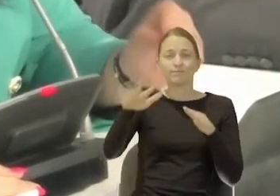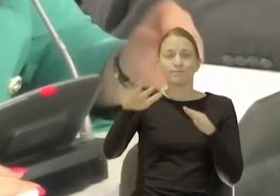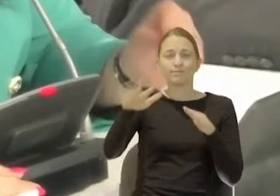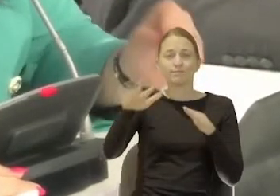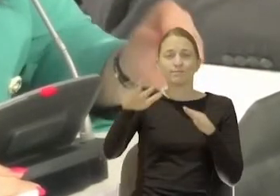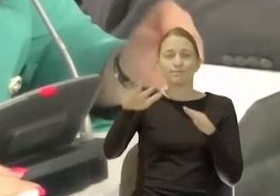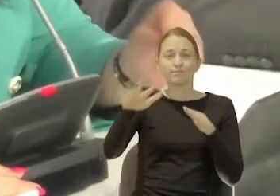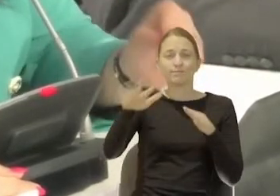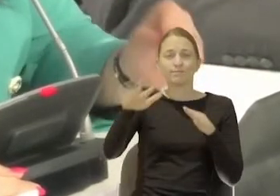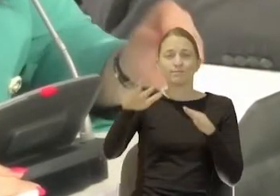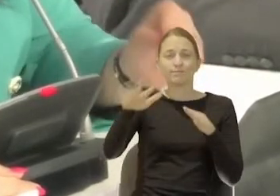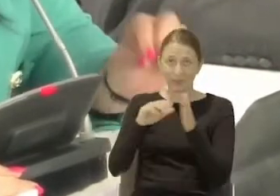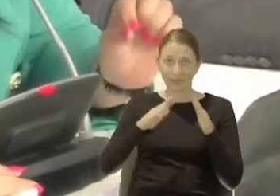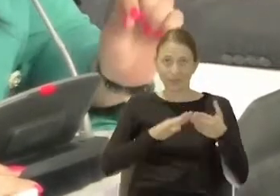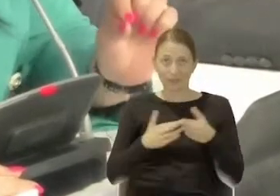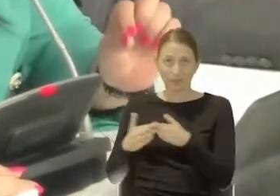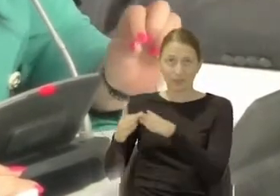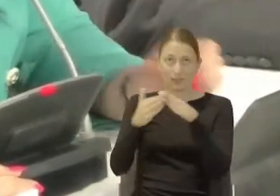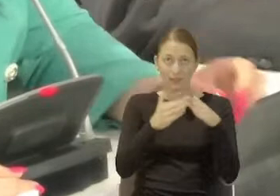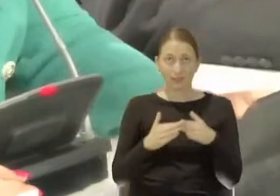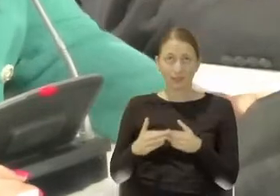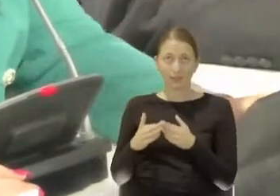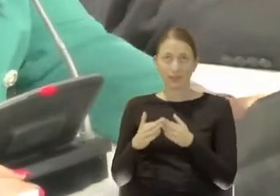each city. Cities